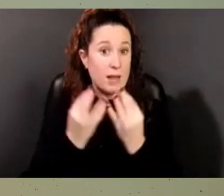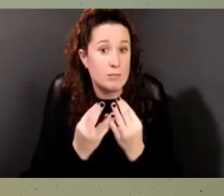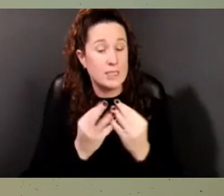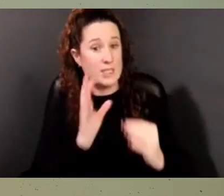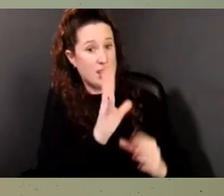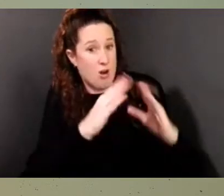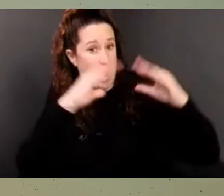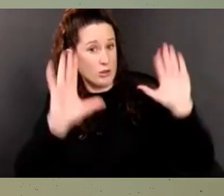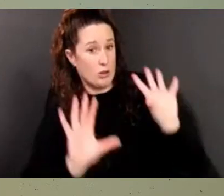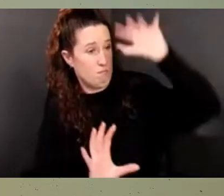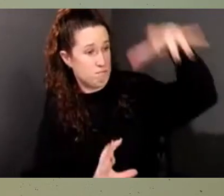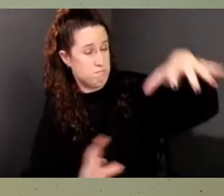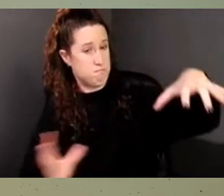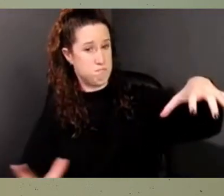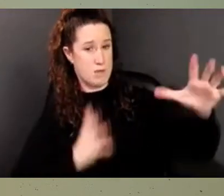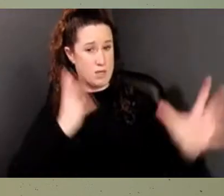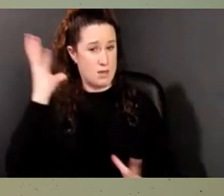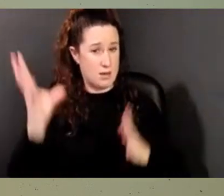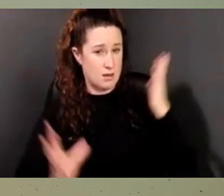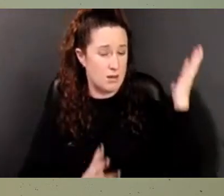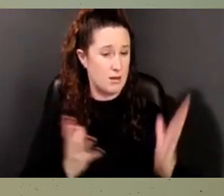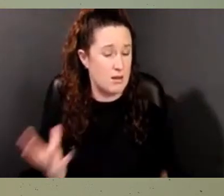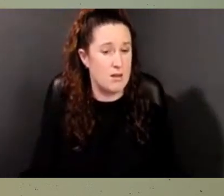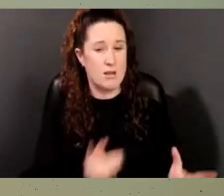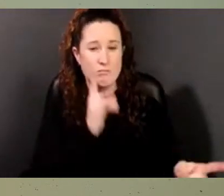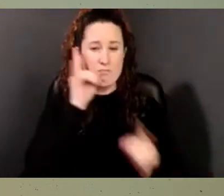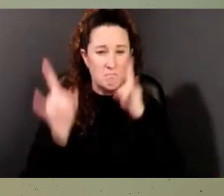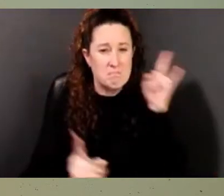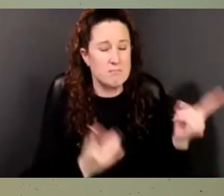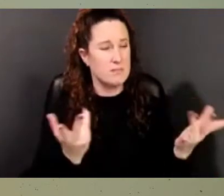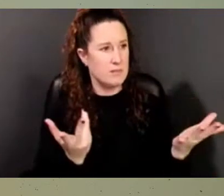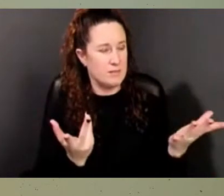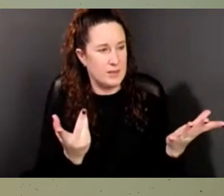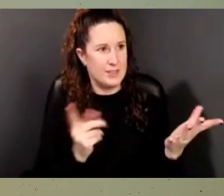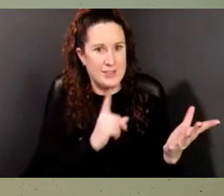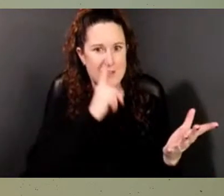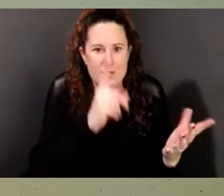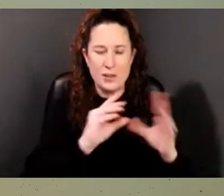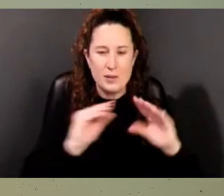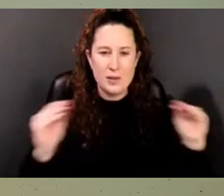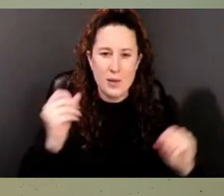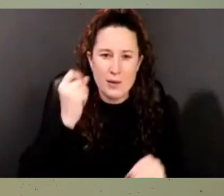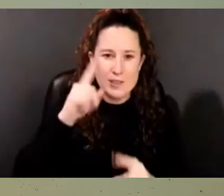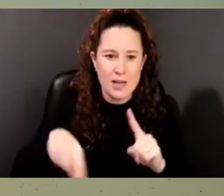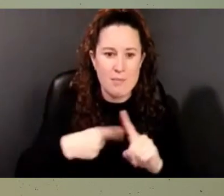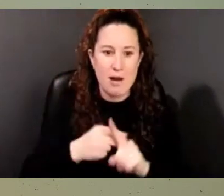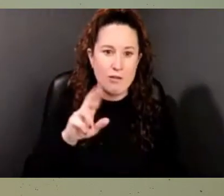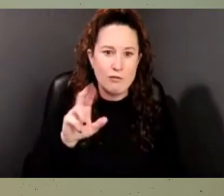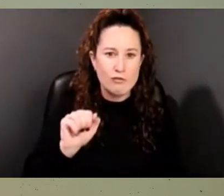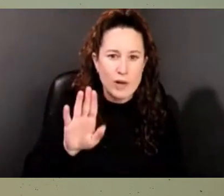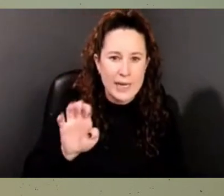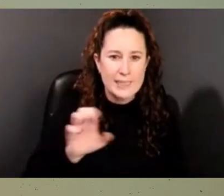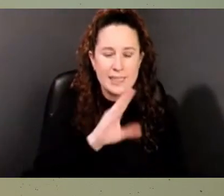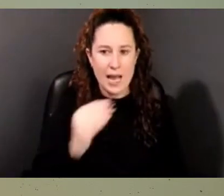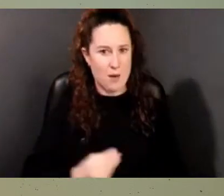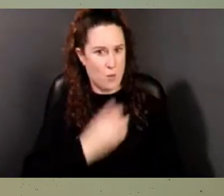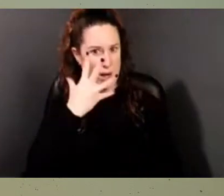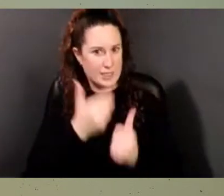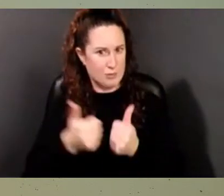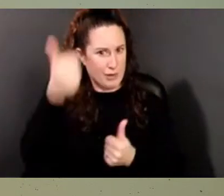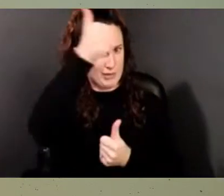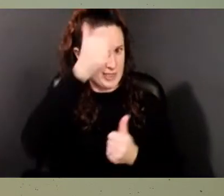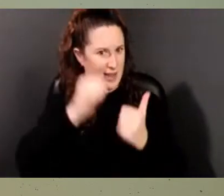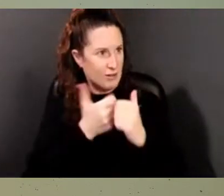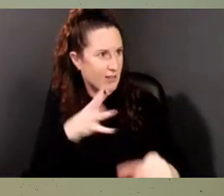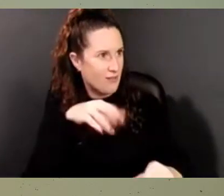aristocracy, there's no real understanding how race and whiteness and white supremacy plays into that. And